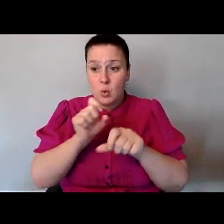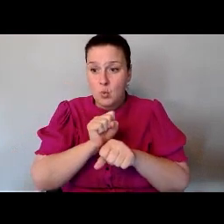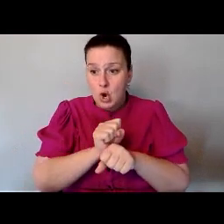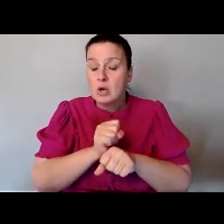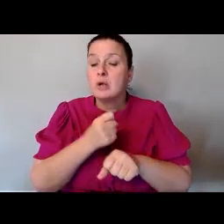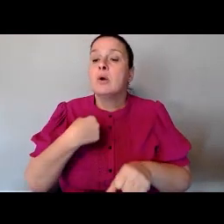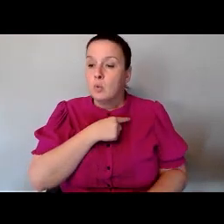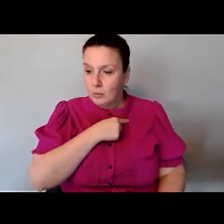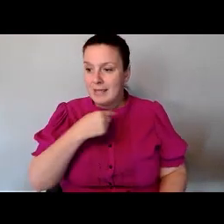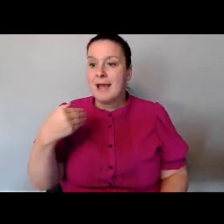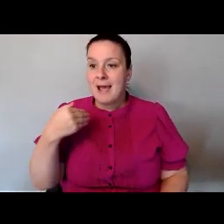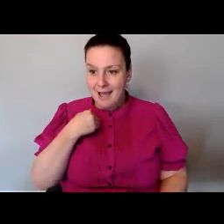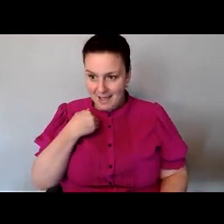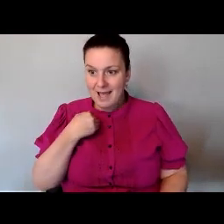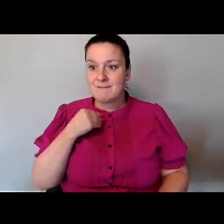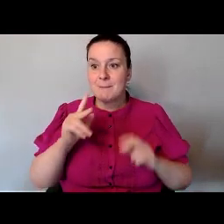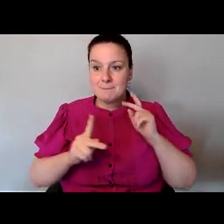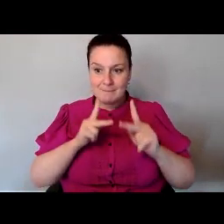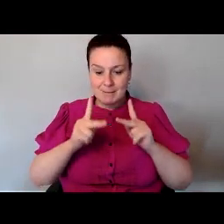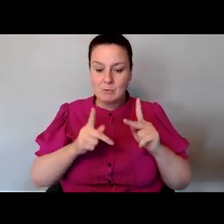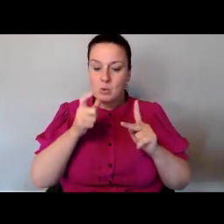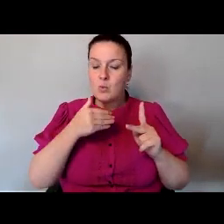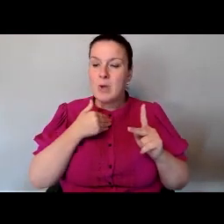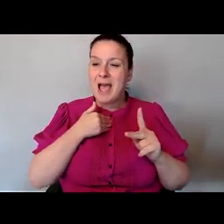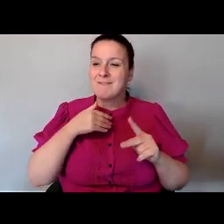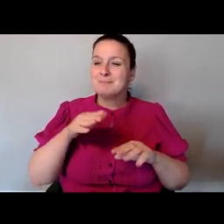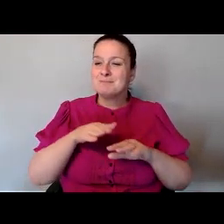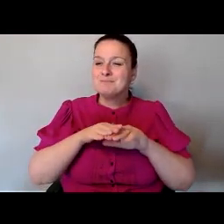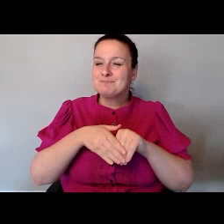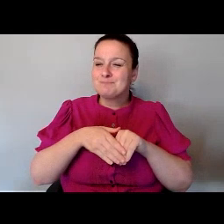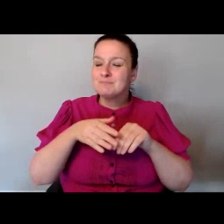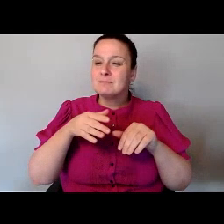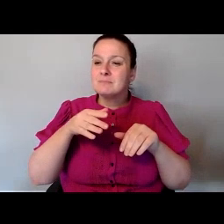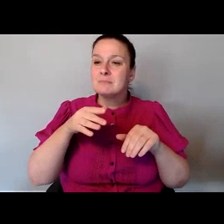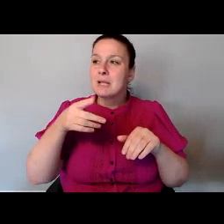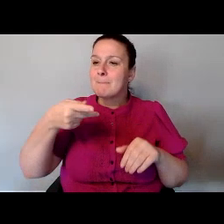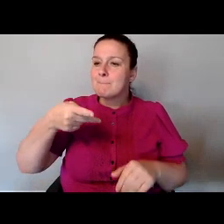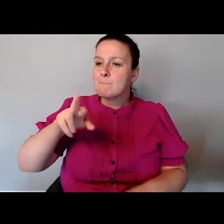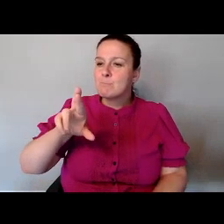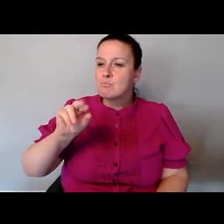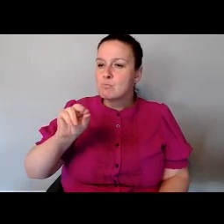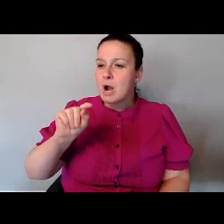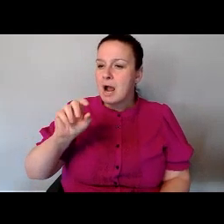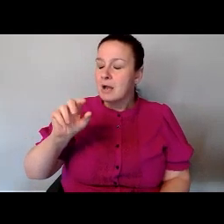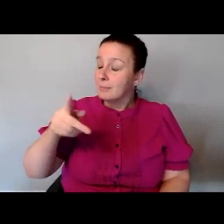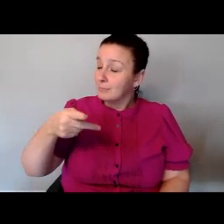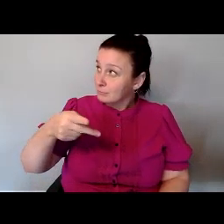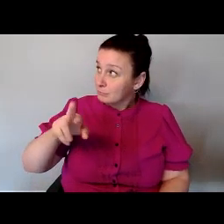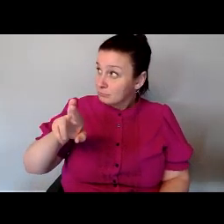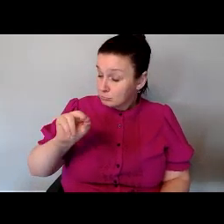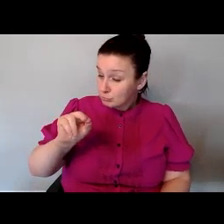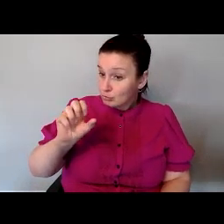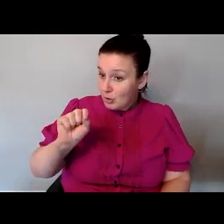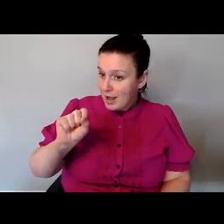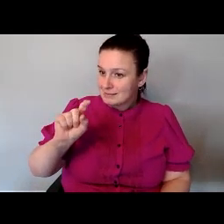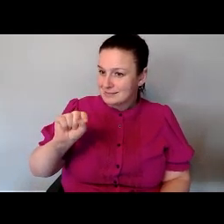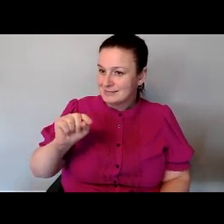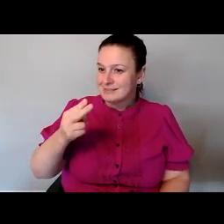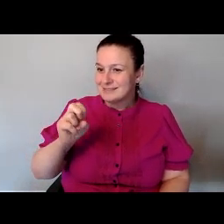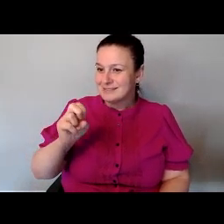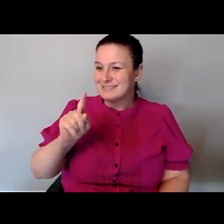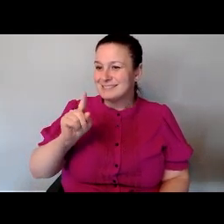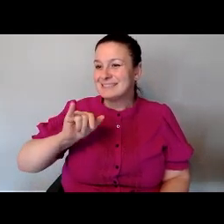have folks that have prosthetics, so making sure that the physical barriers and the challenges are addressed